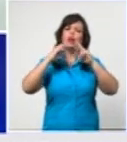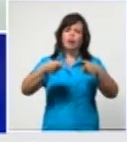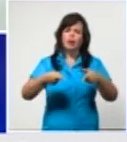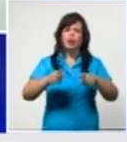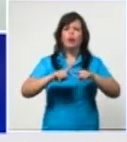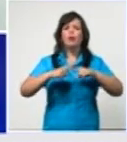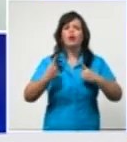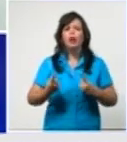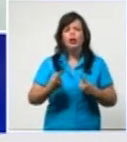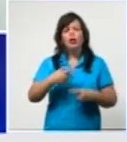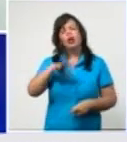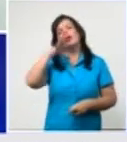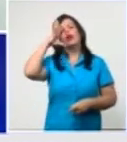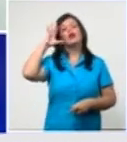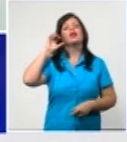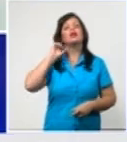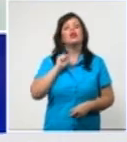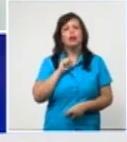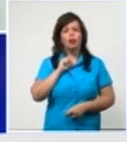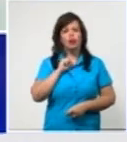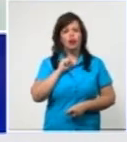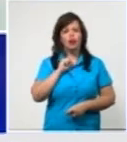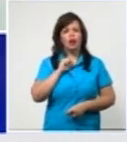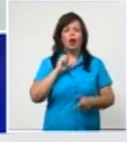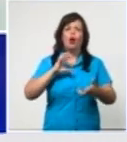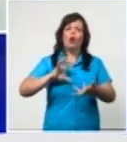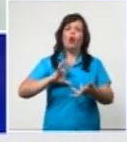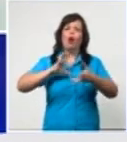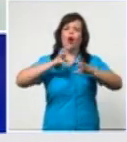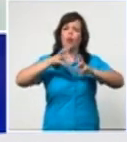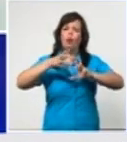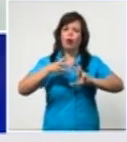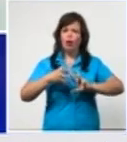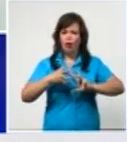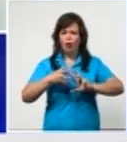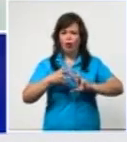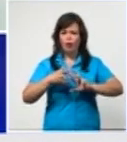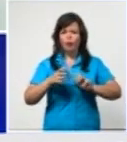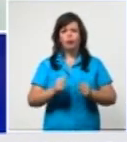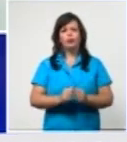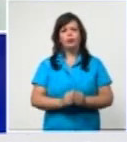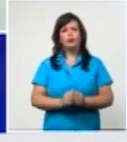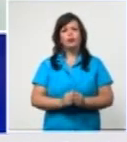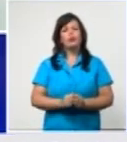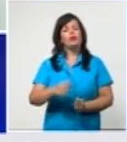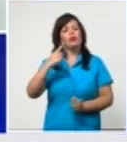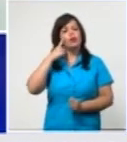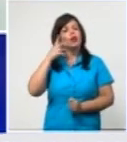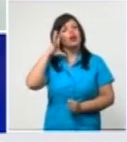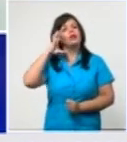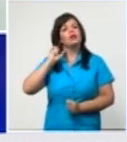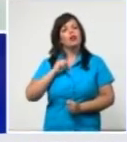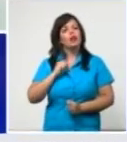fulfill all the rules and all the measures that our party and our government and the Ministry of